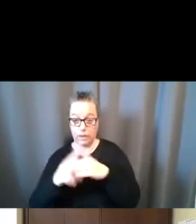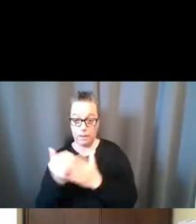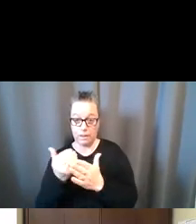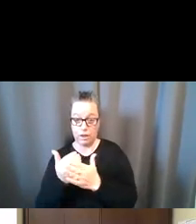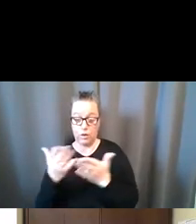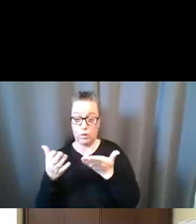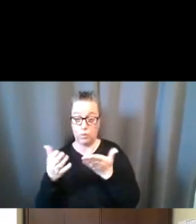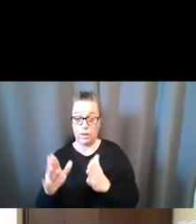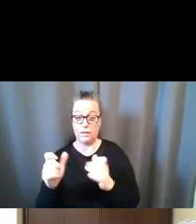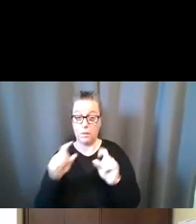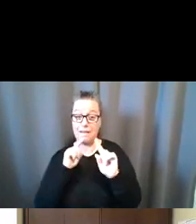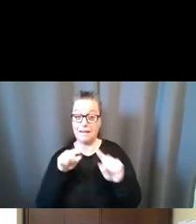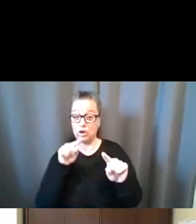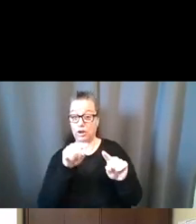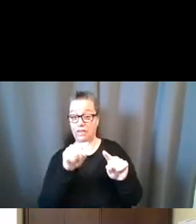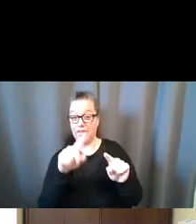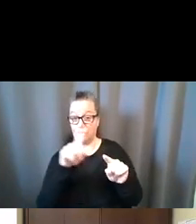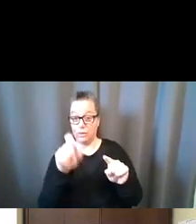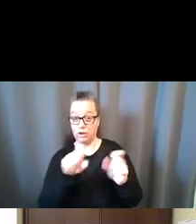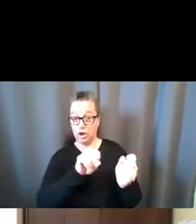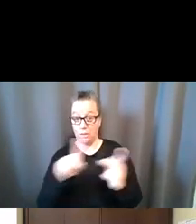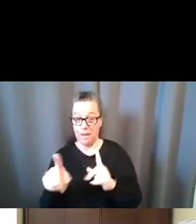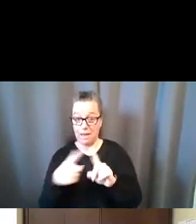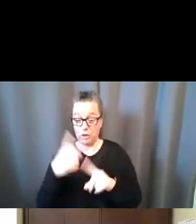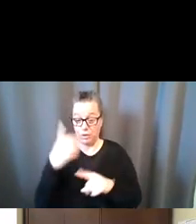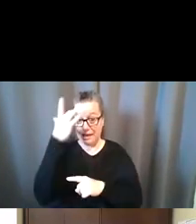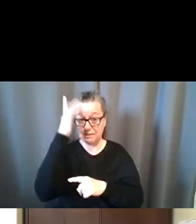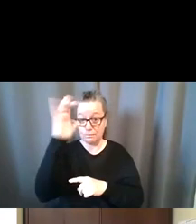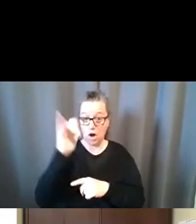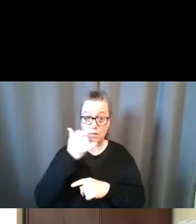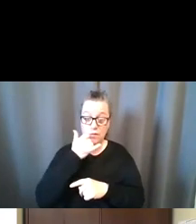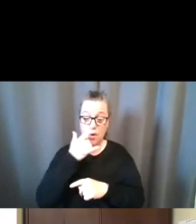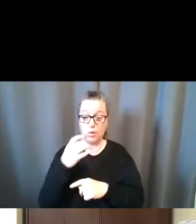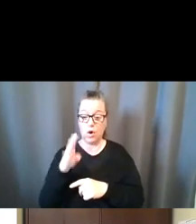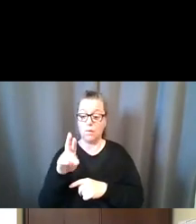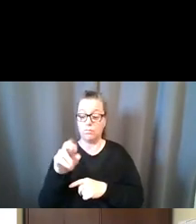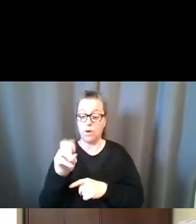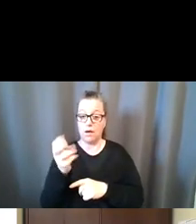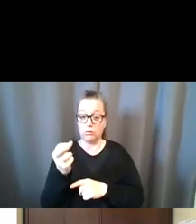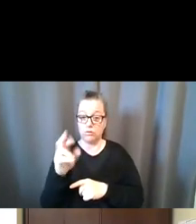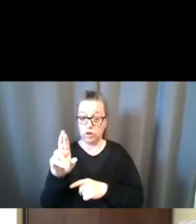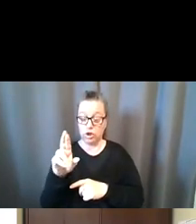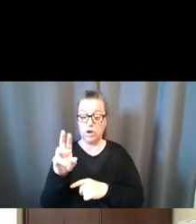this question for me. Go back over to that smartphone or that browser window where you had